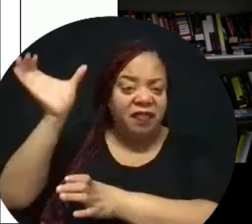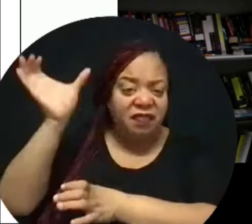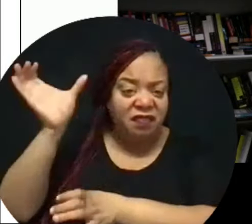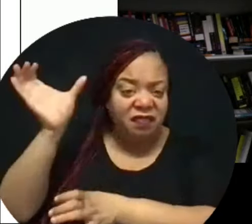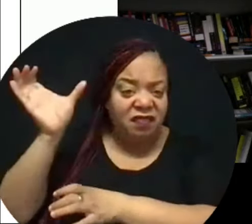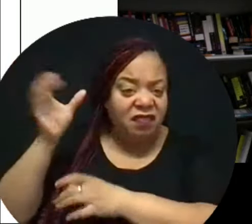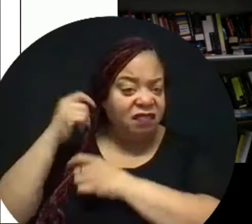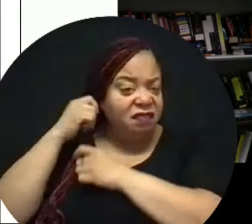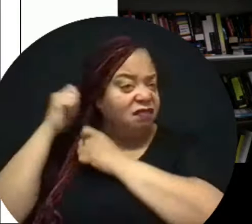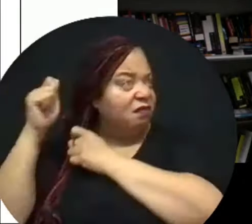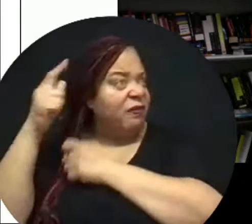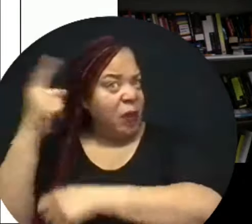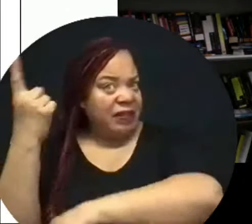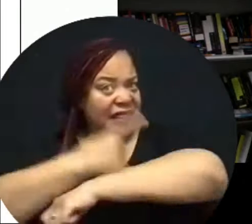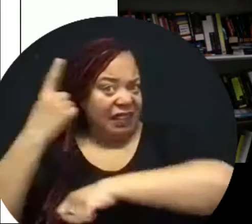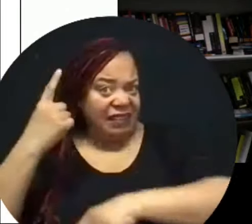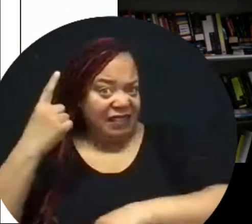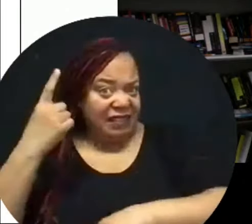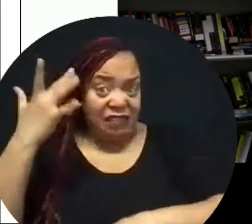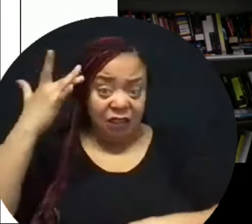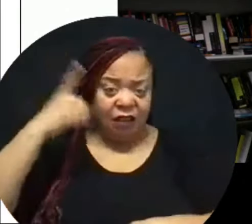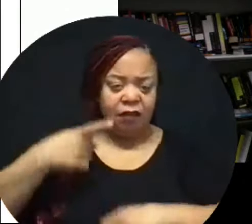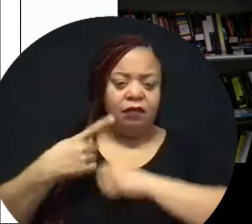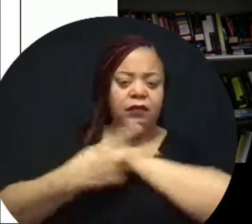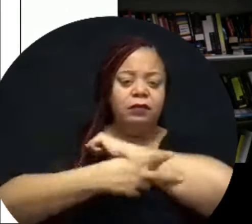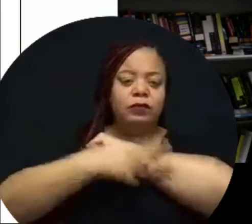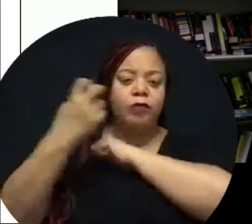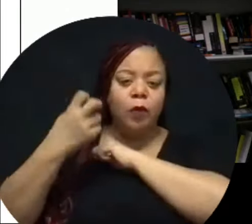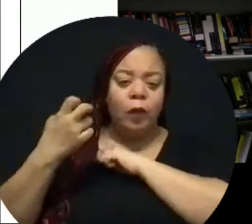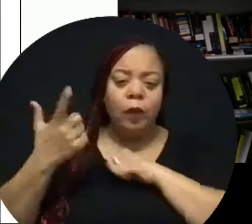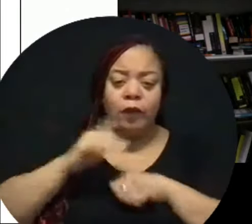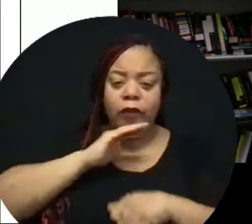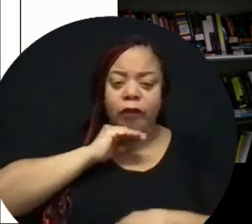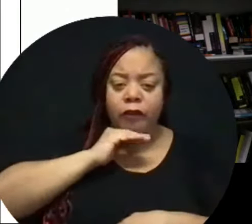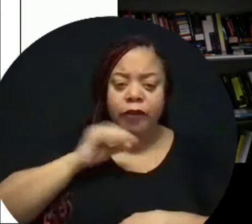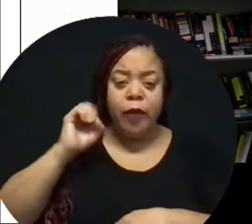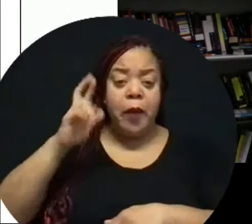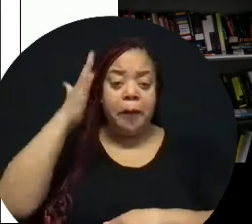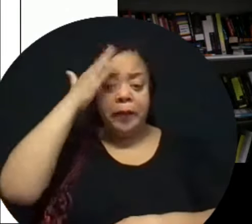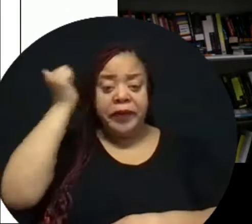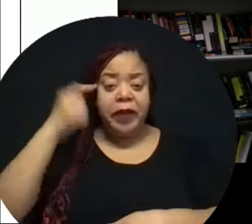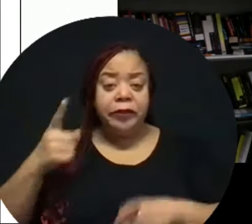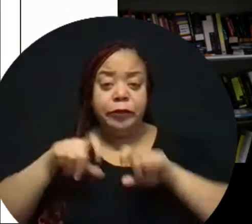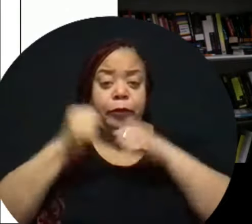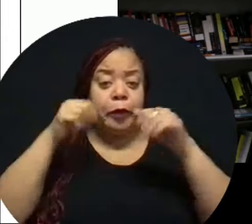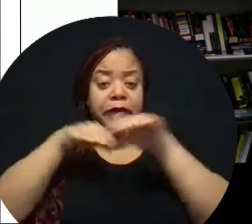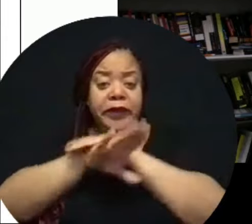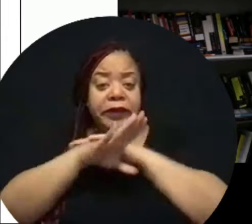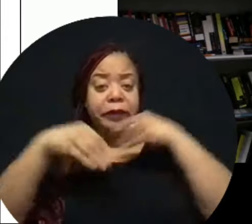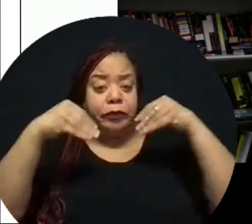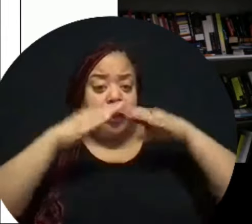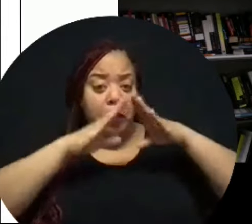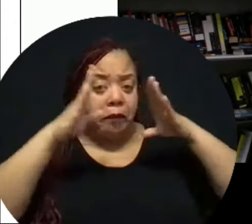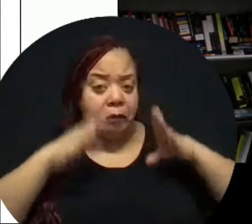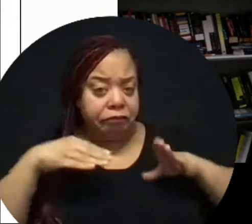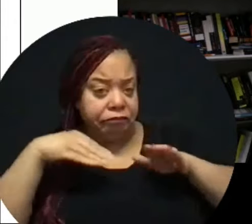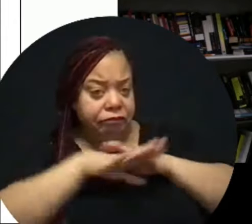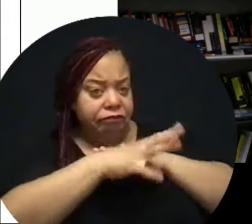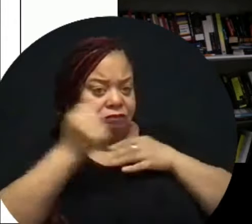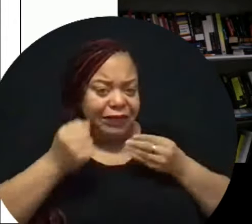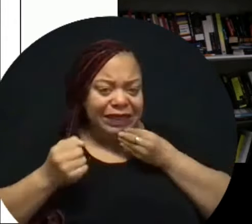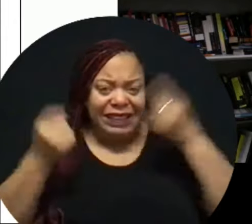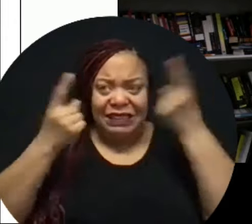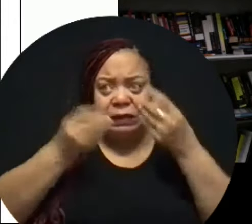eat something that they're not supposed to. But I also want to emphasize the fact that, I think this will come out more as we